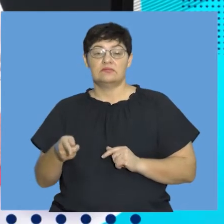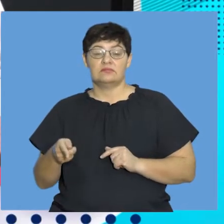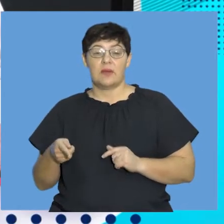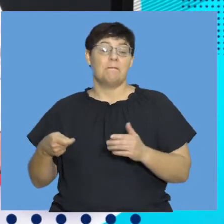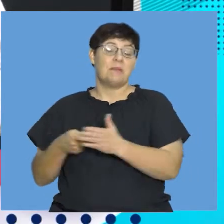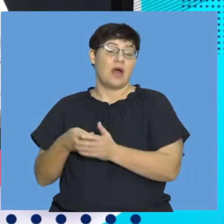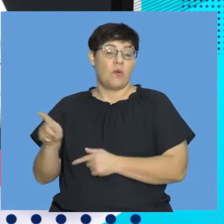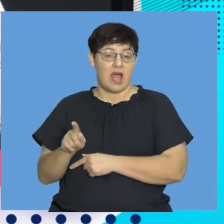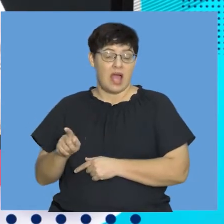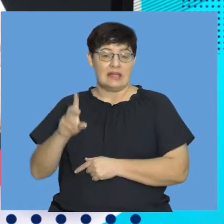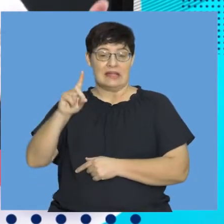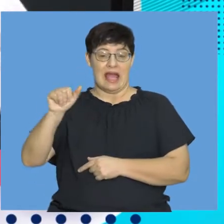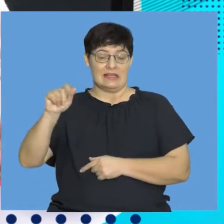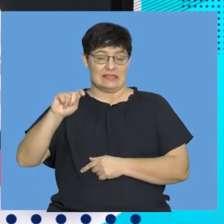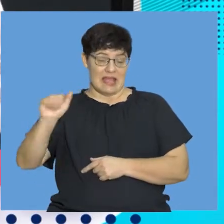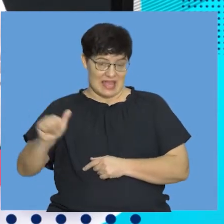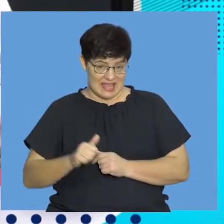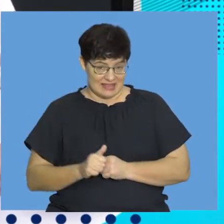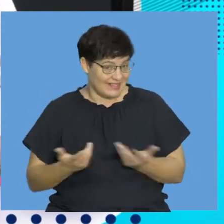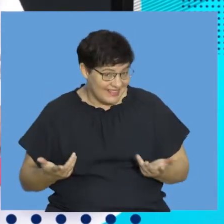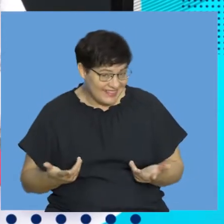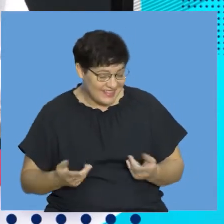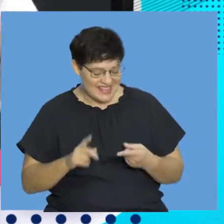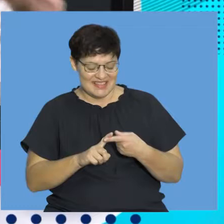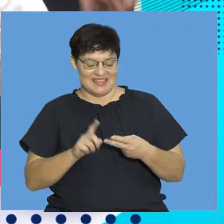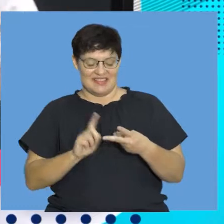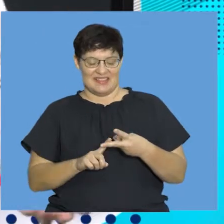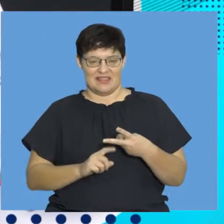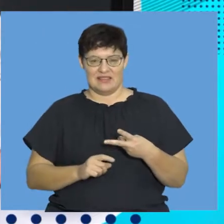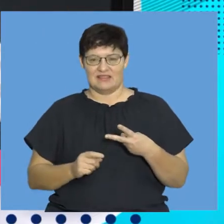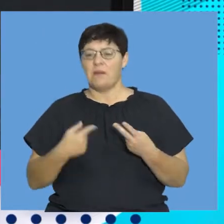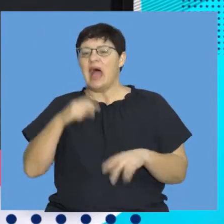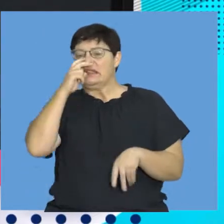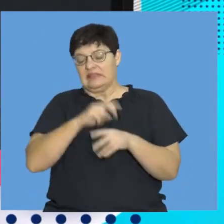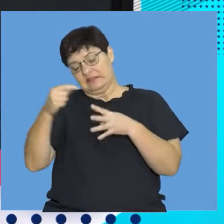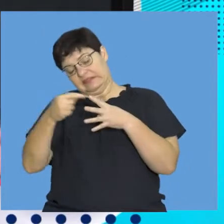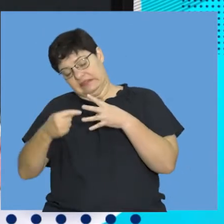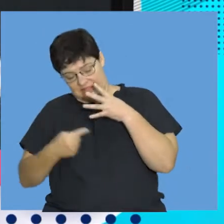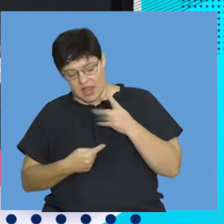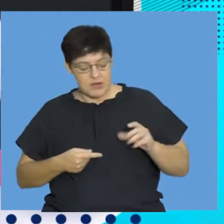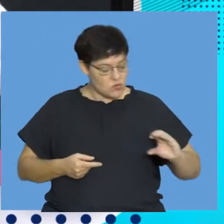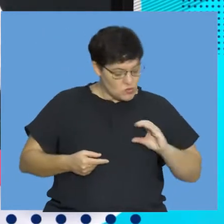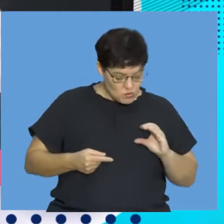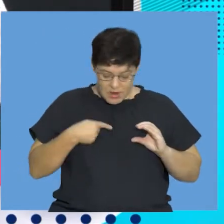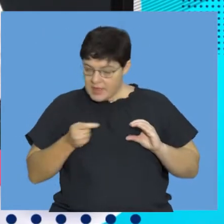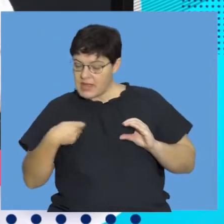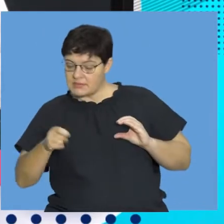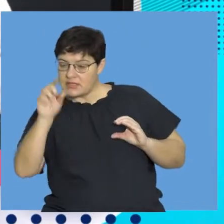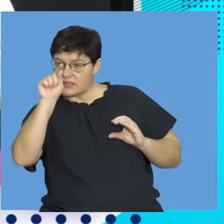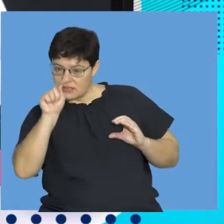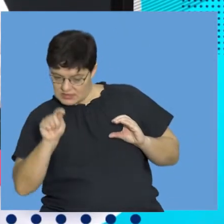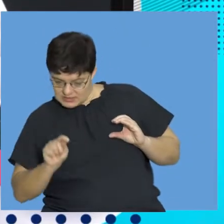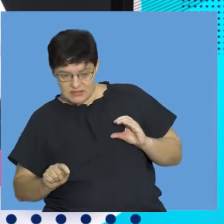guys, data, isn't it? I'm going to buy whatever my needs are. I'm going to spend on that. And there what